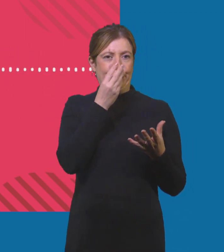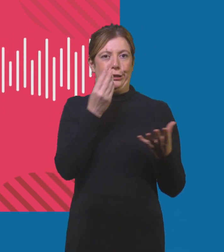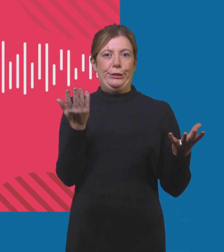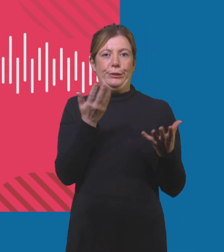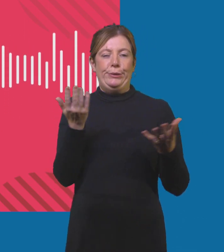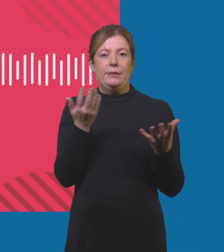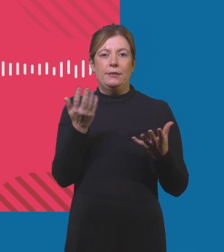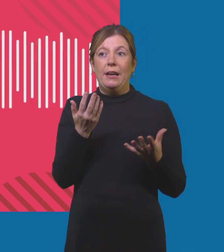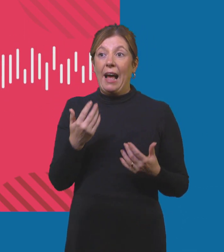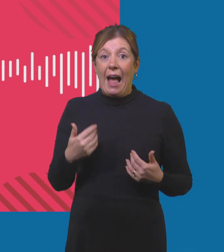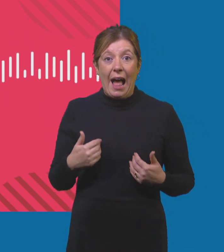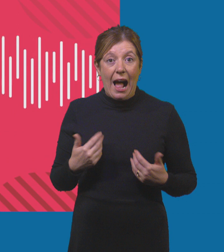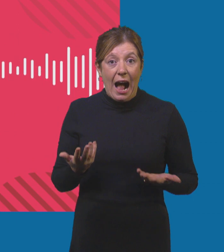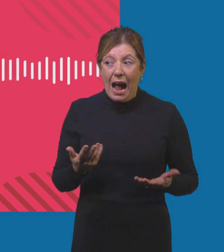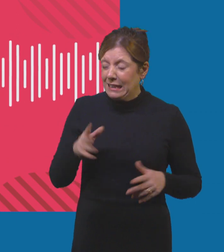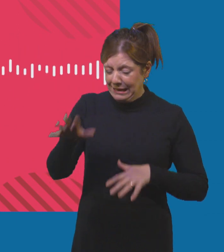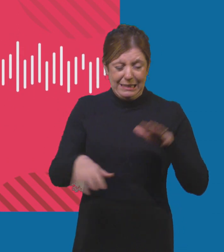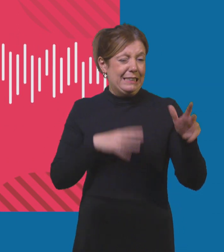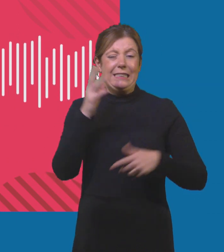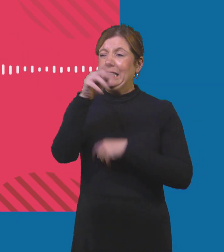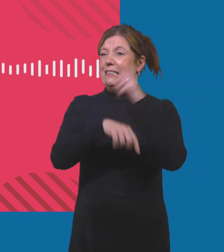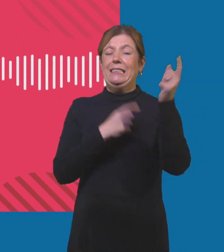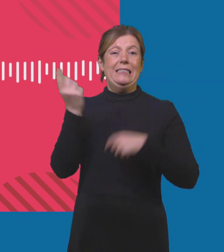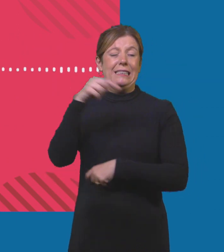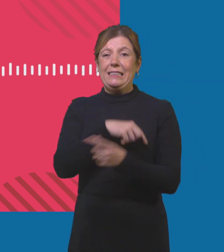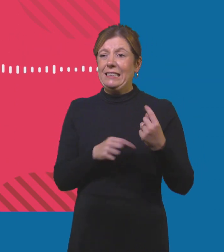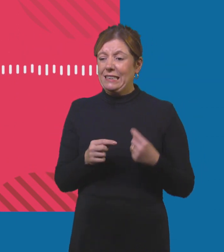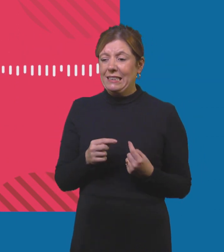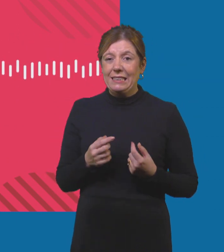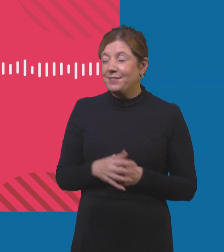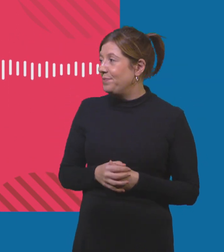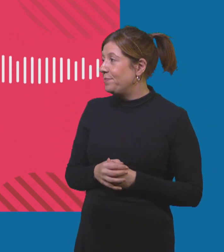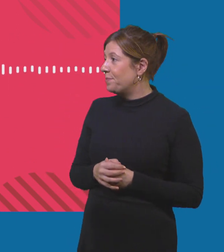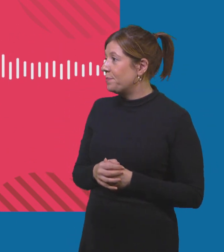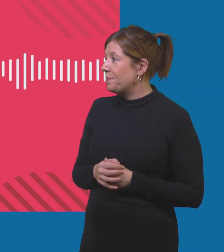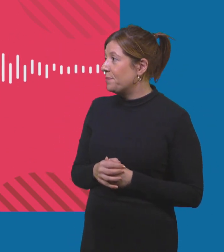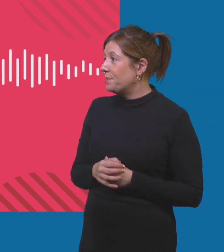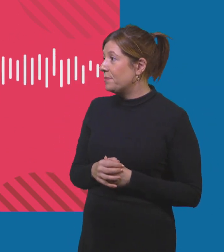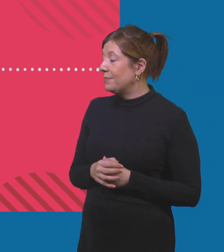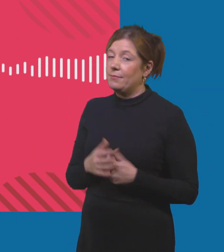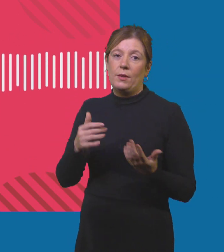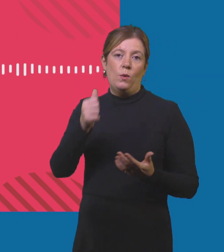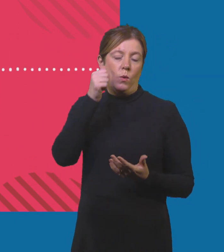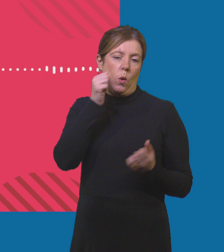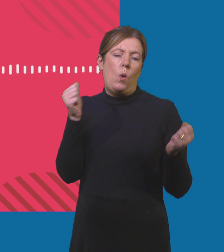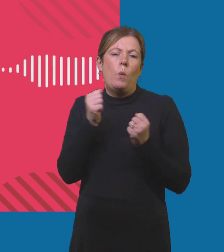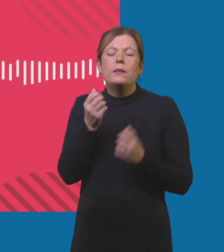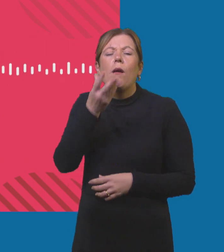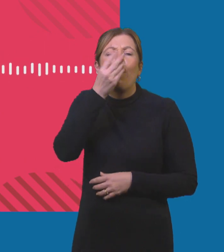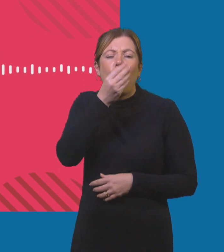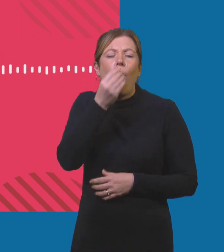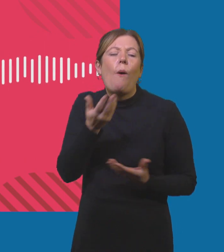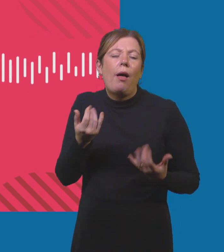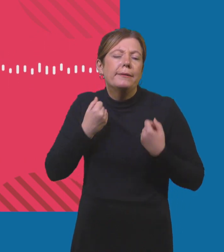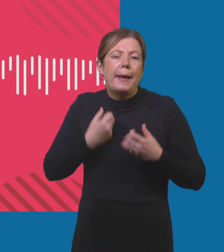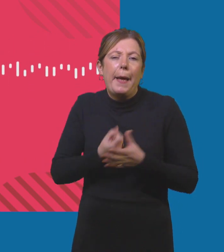to be in when you're dry. And you've got a long tongue like this, a little bit. Because, you know, especially when we're coming up to winter, if you've got a cold